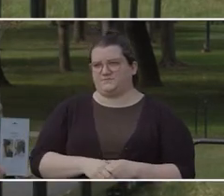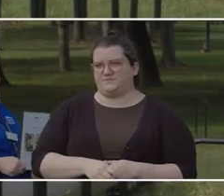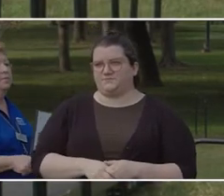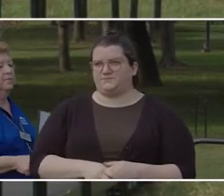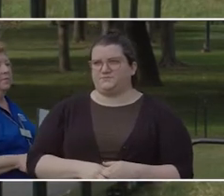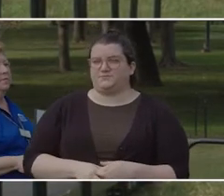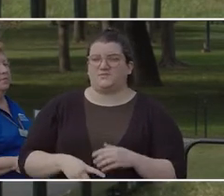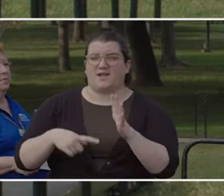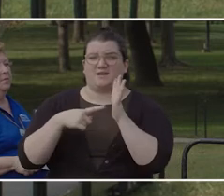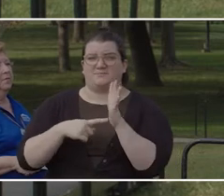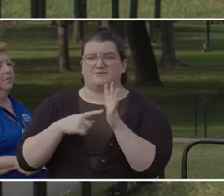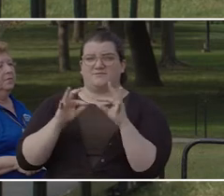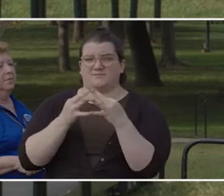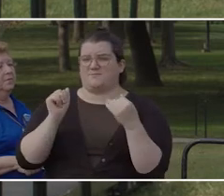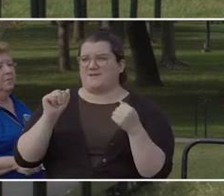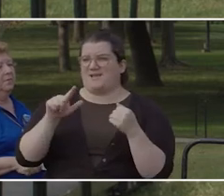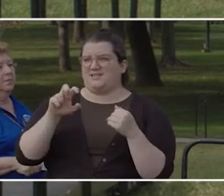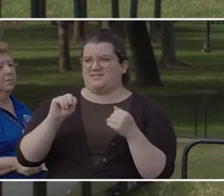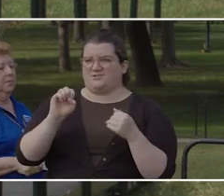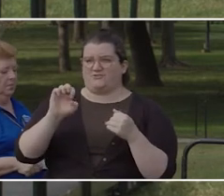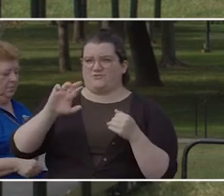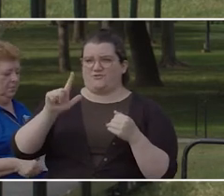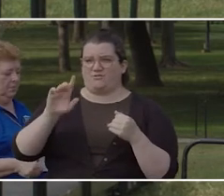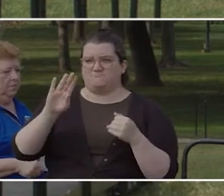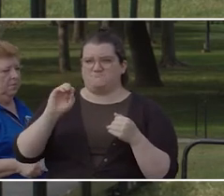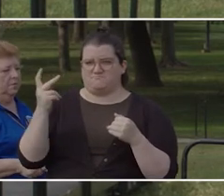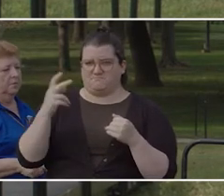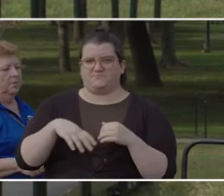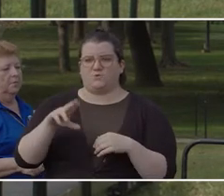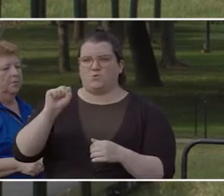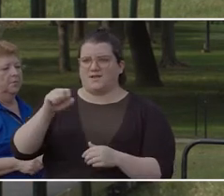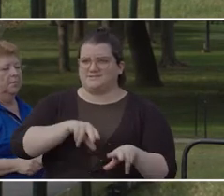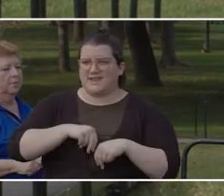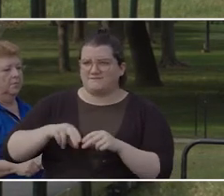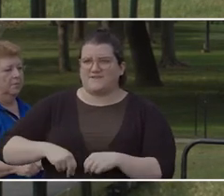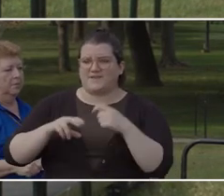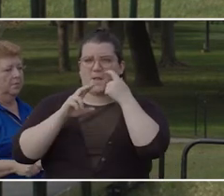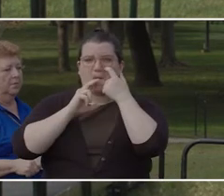On behalf of the family of Alan Earl Bach, U.S. Navy, Vietnam,